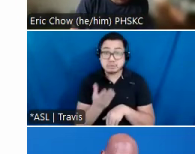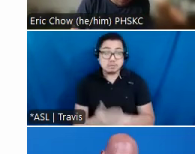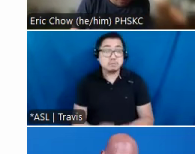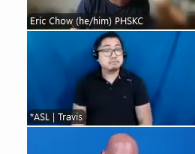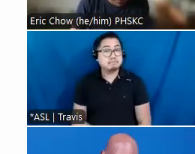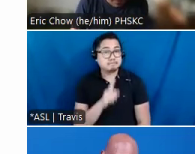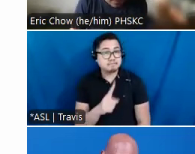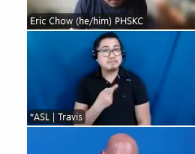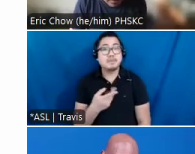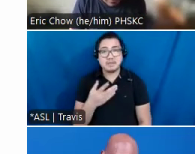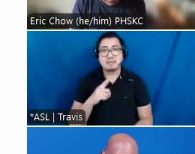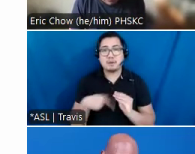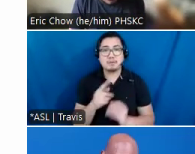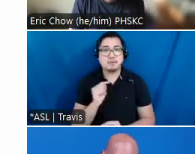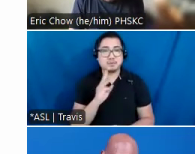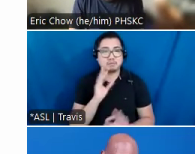Yes, wastewater.